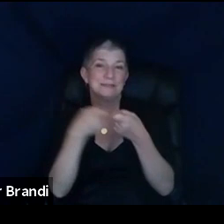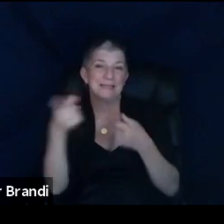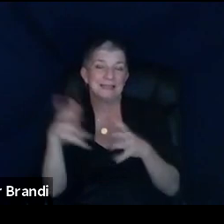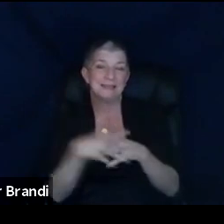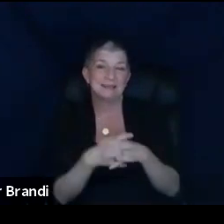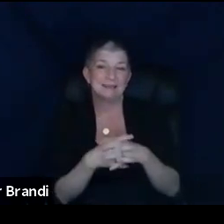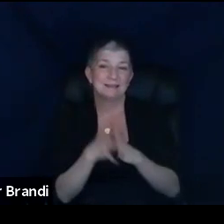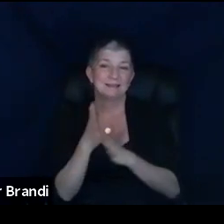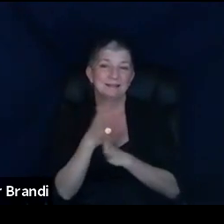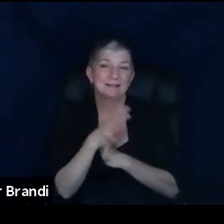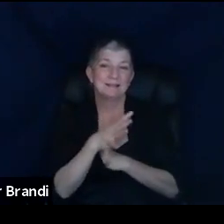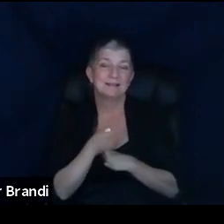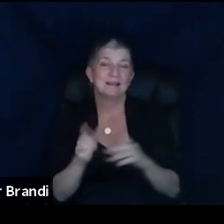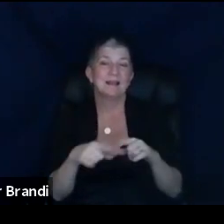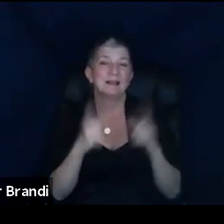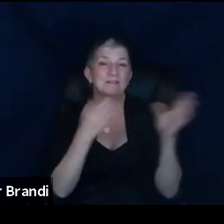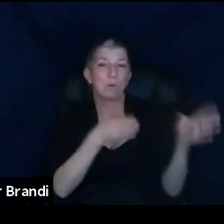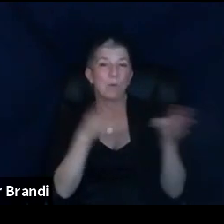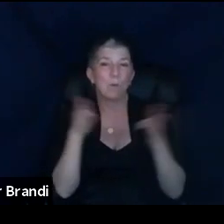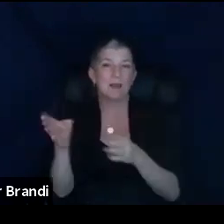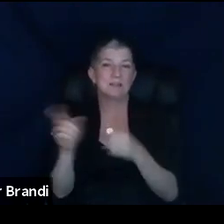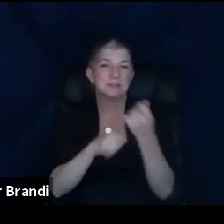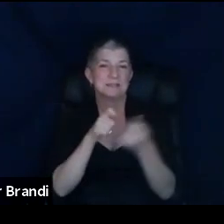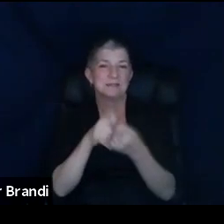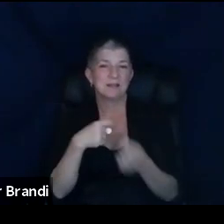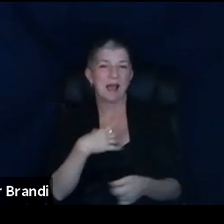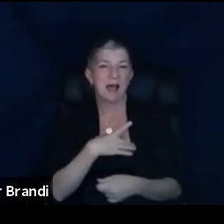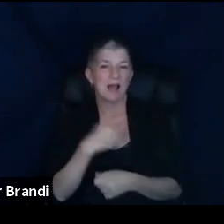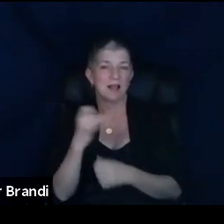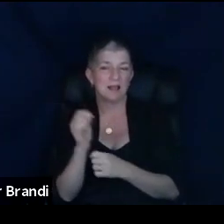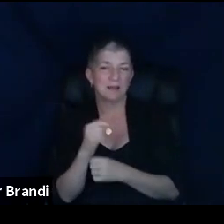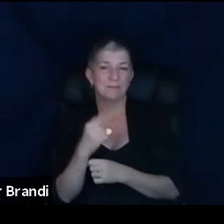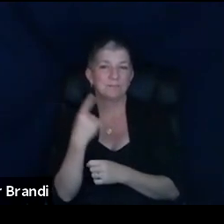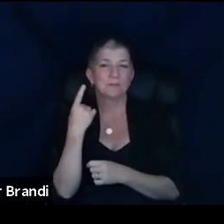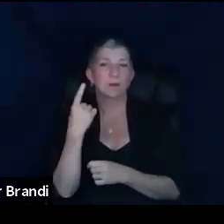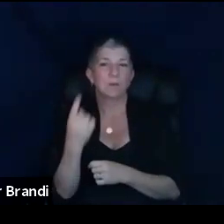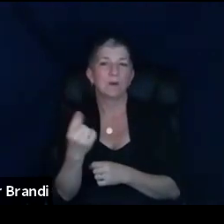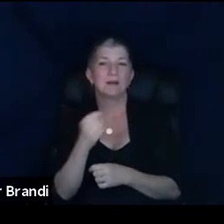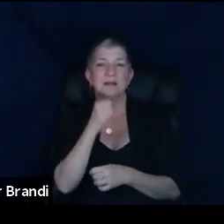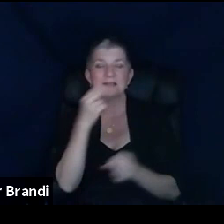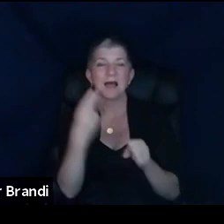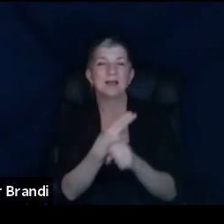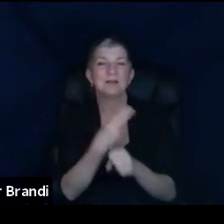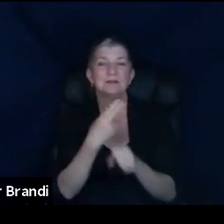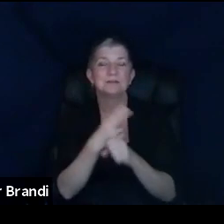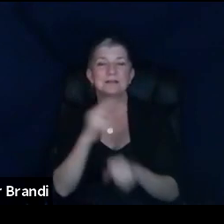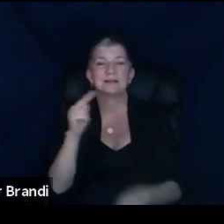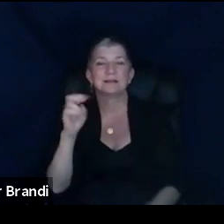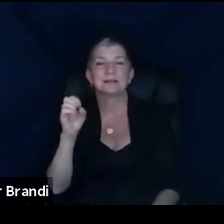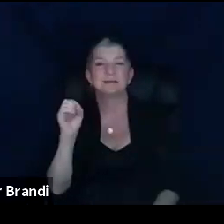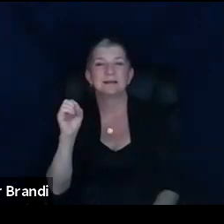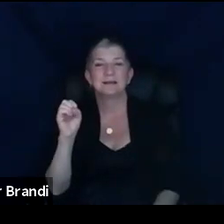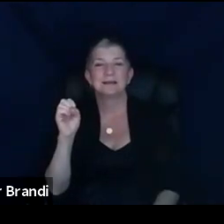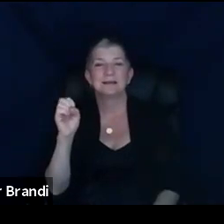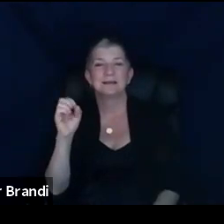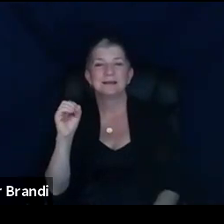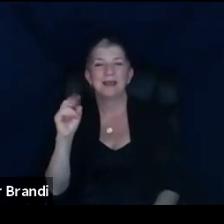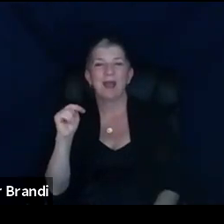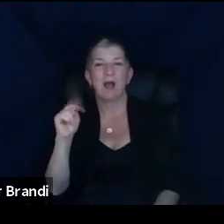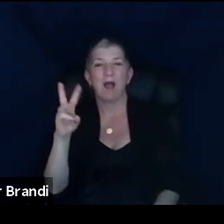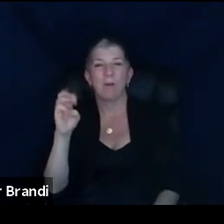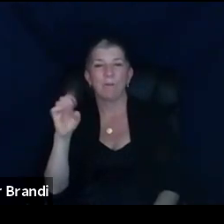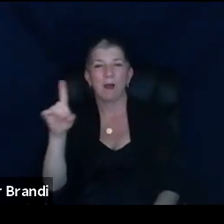there are a couple of ways specifically I like it. One is not using the neon wand, actually. And